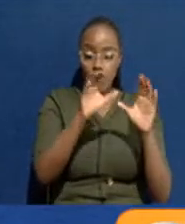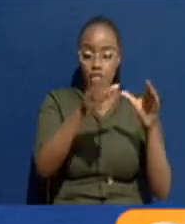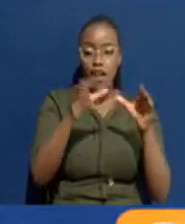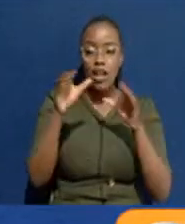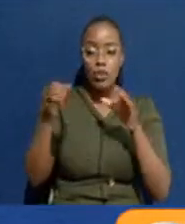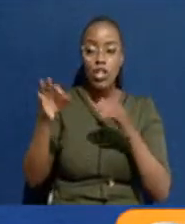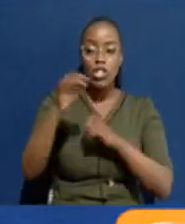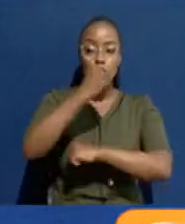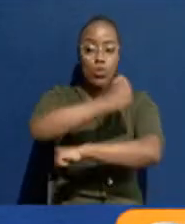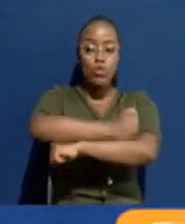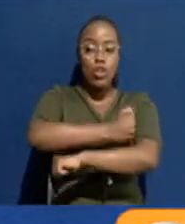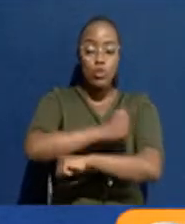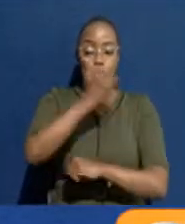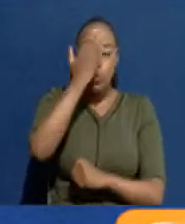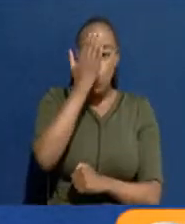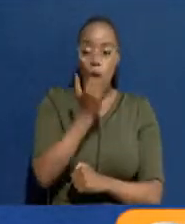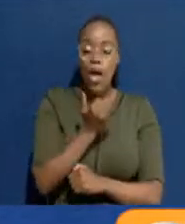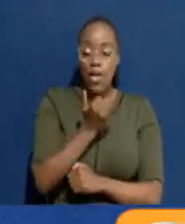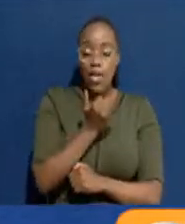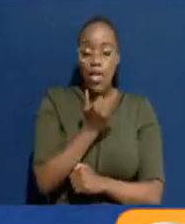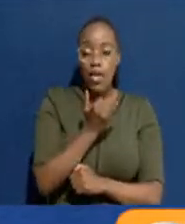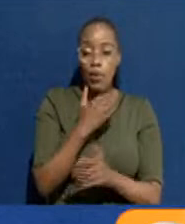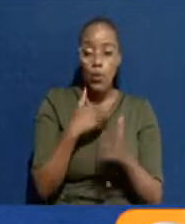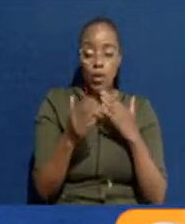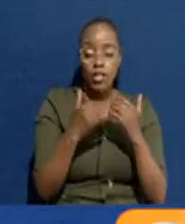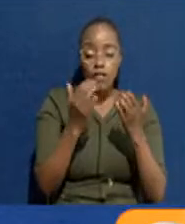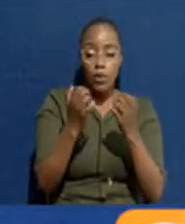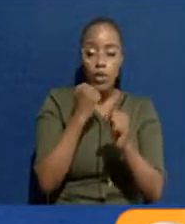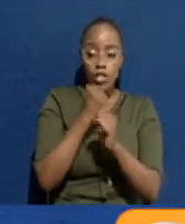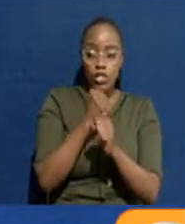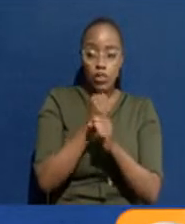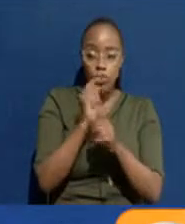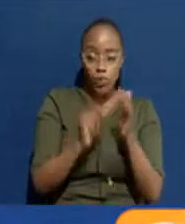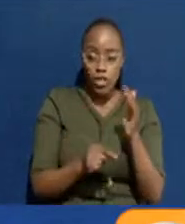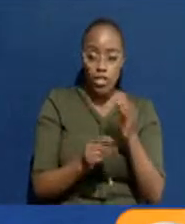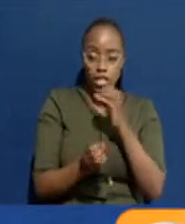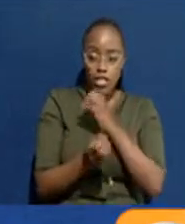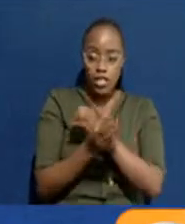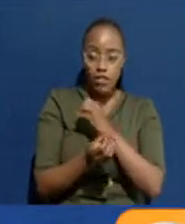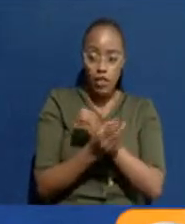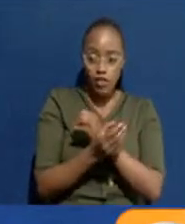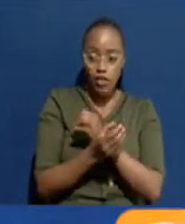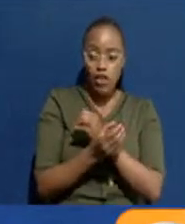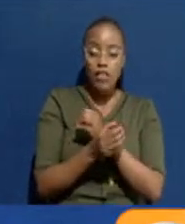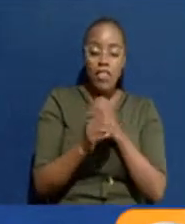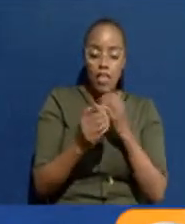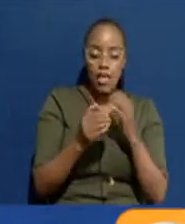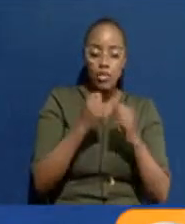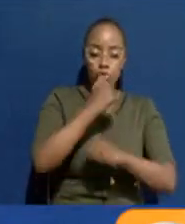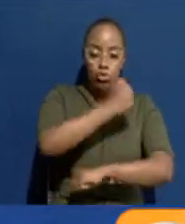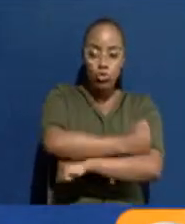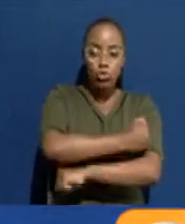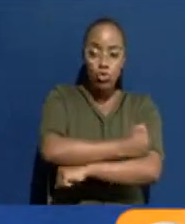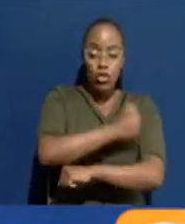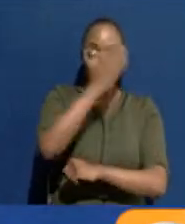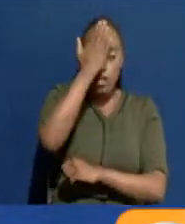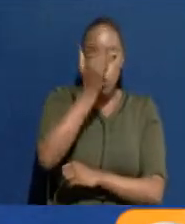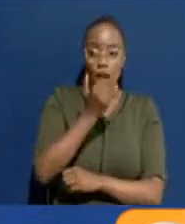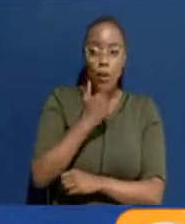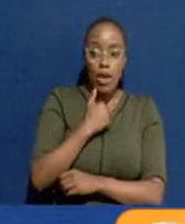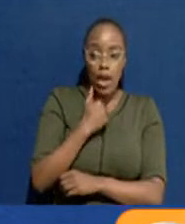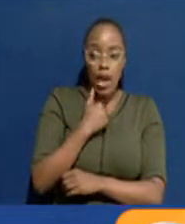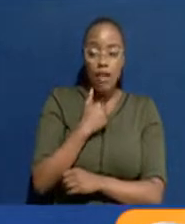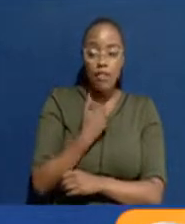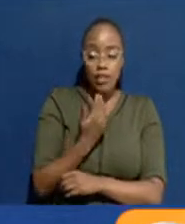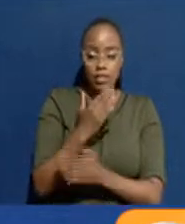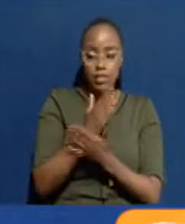schools. Because what we need to do is to define the minimums of our school. Because we have some things